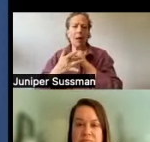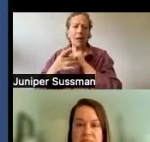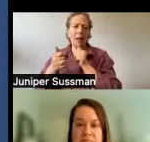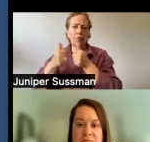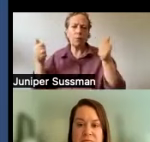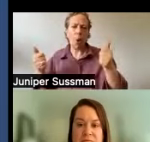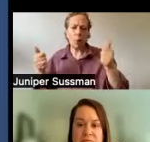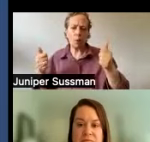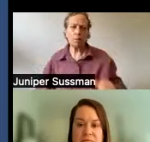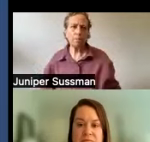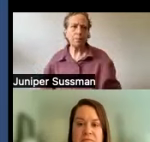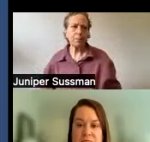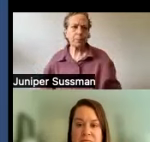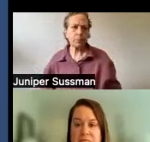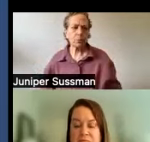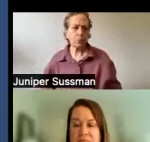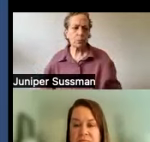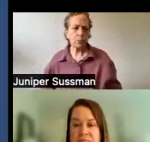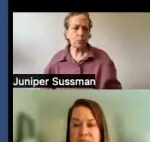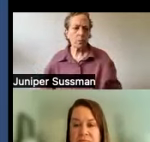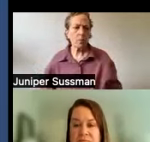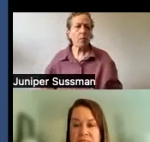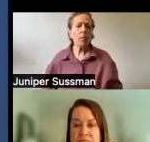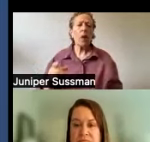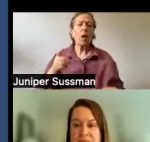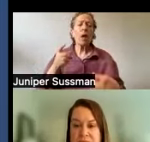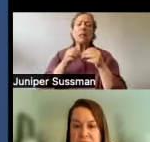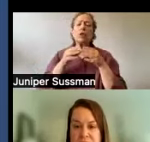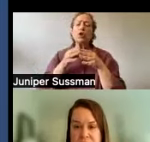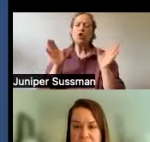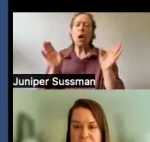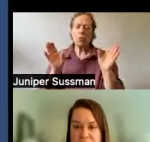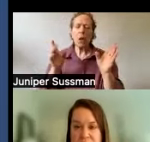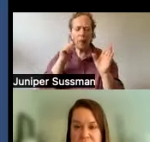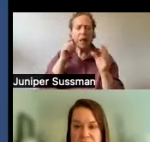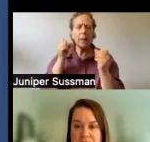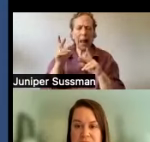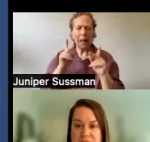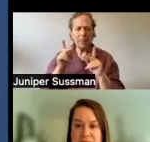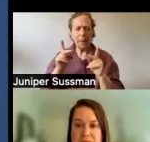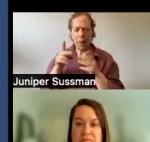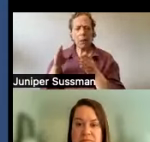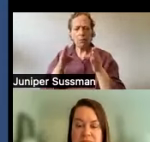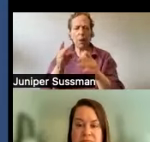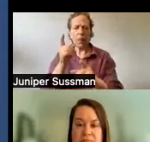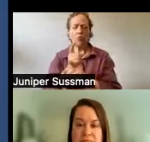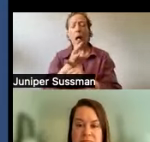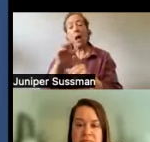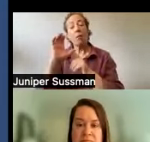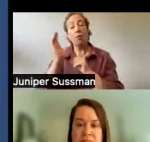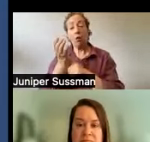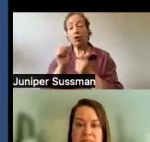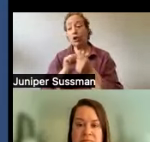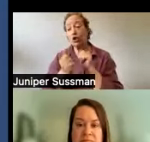have, not everyone, but I think generally speaking, a lot of employers are moving in the right direction. And there's just been a culture change where I think a lot of